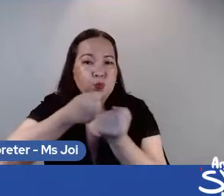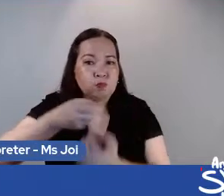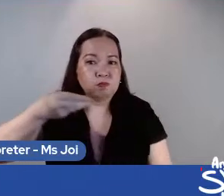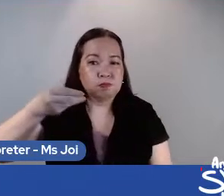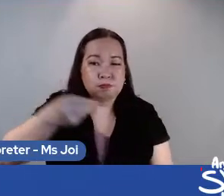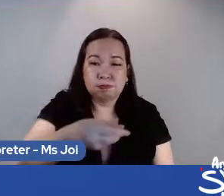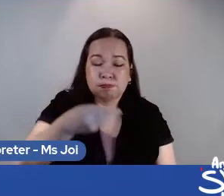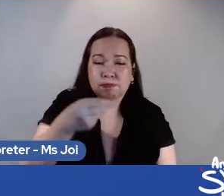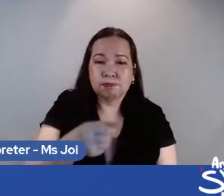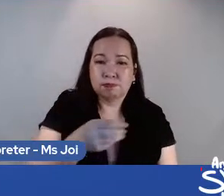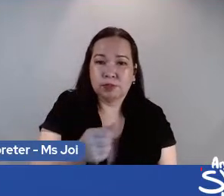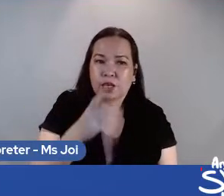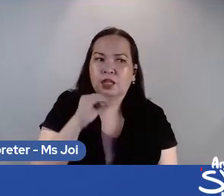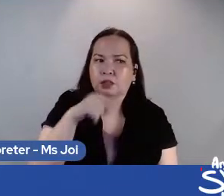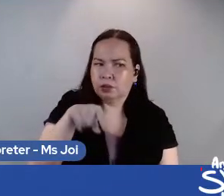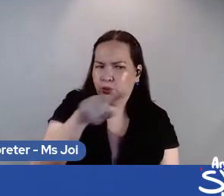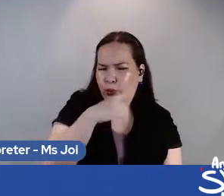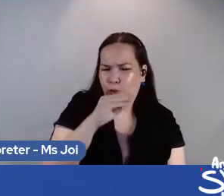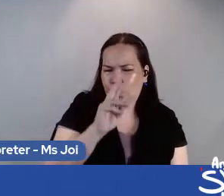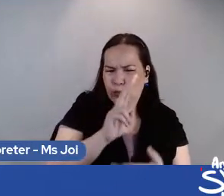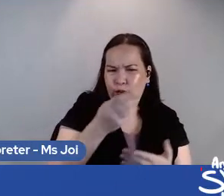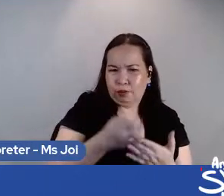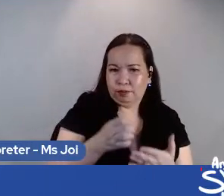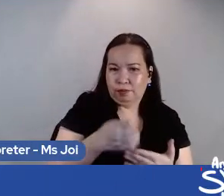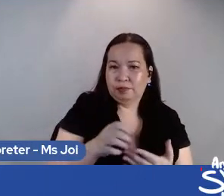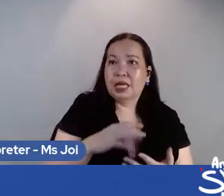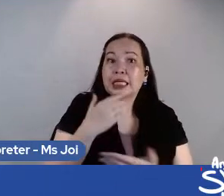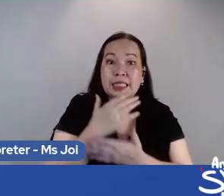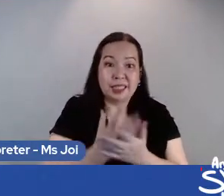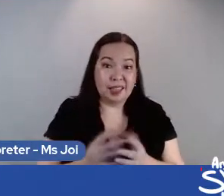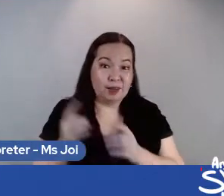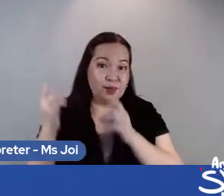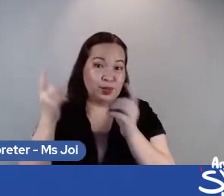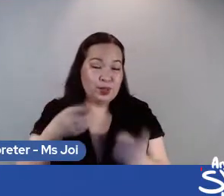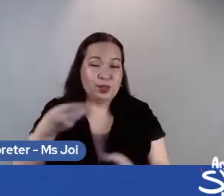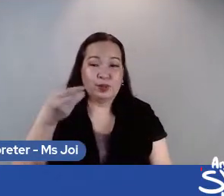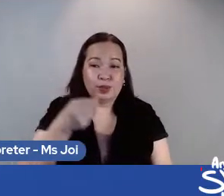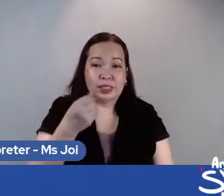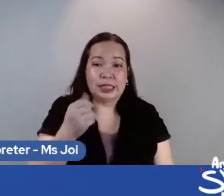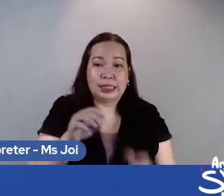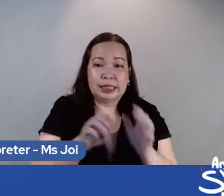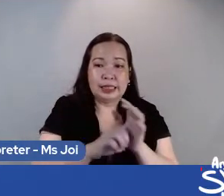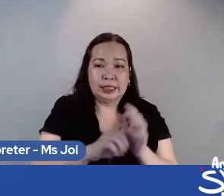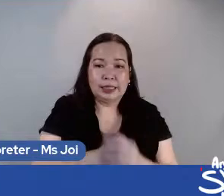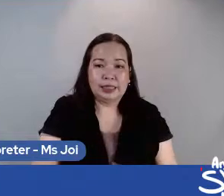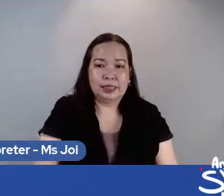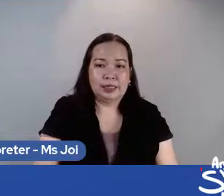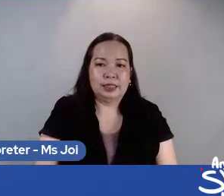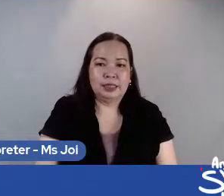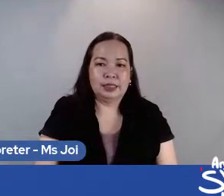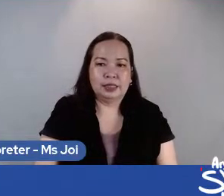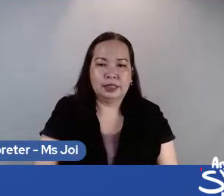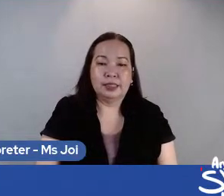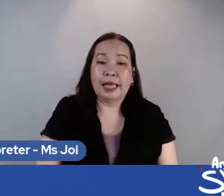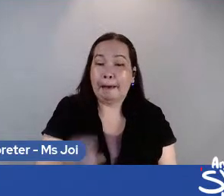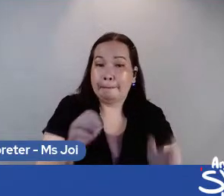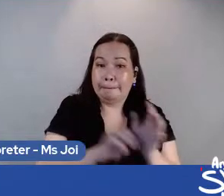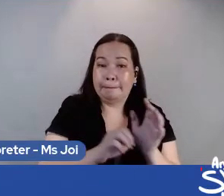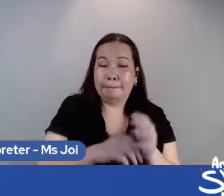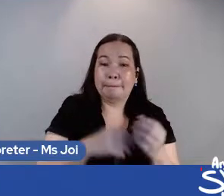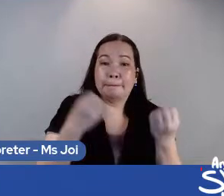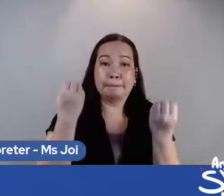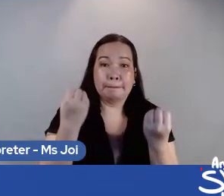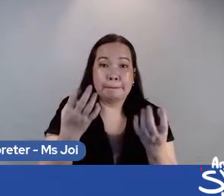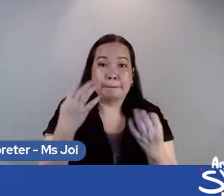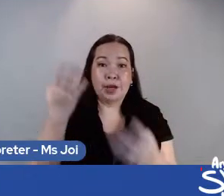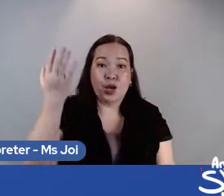money they were given by the donors. Just to cite an example, several of President Duterte's campaign donors